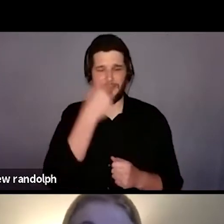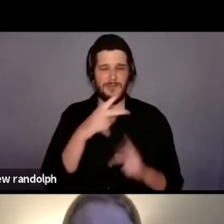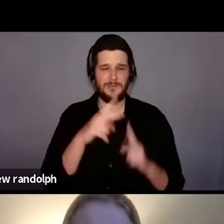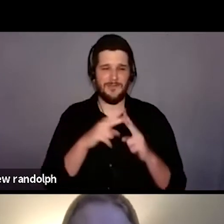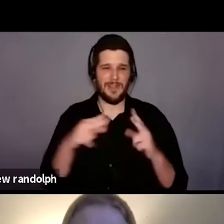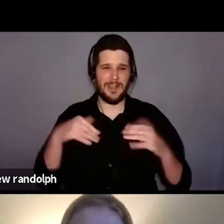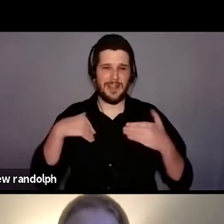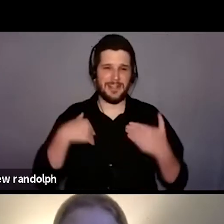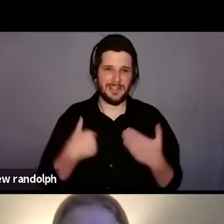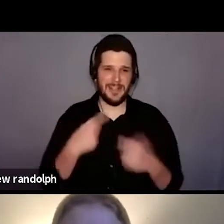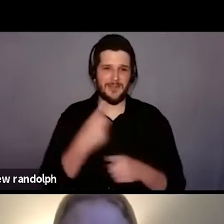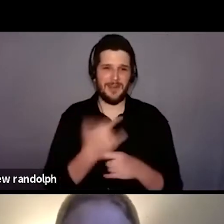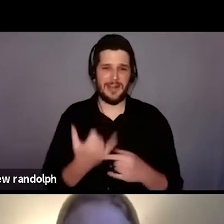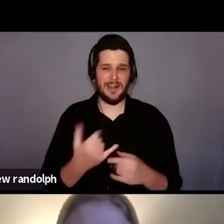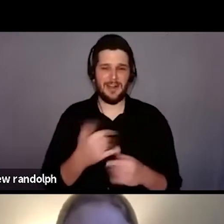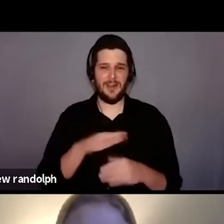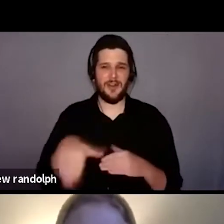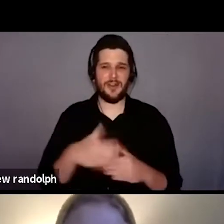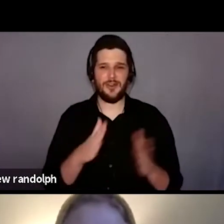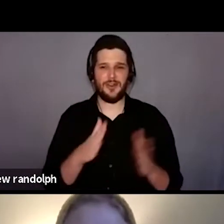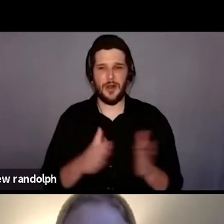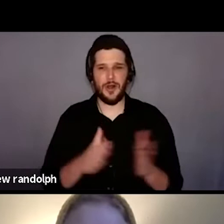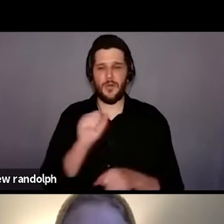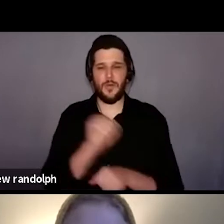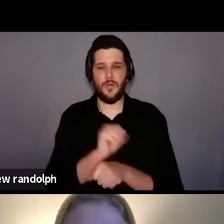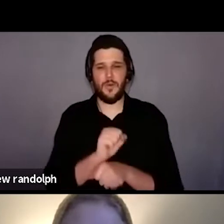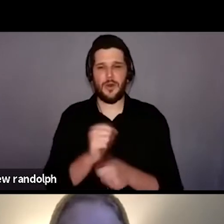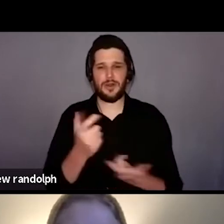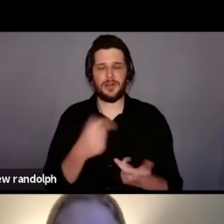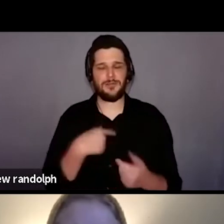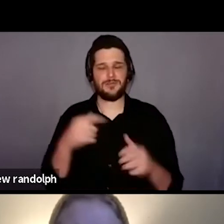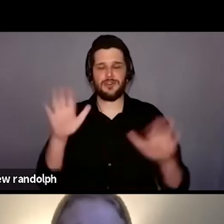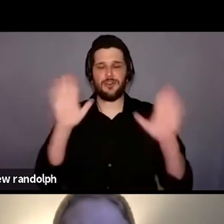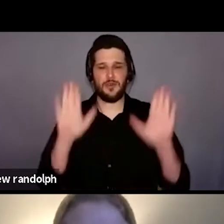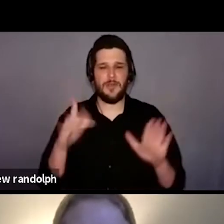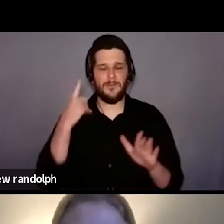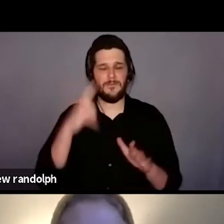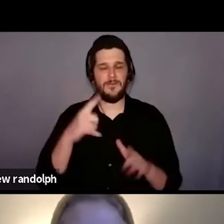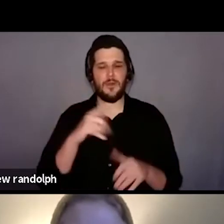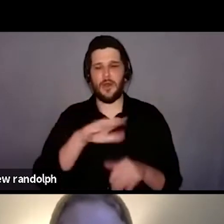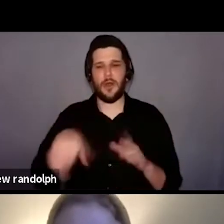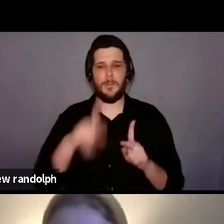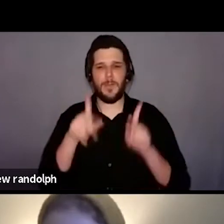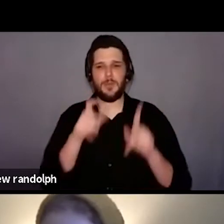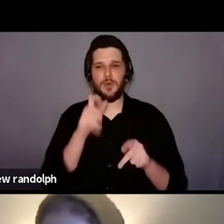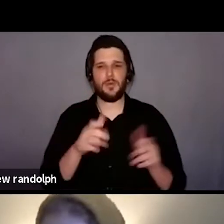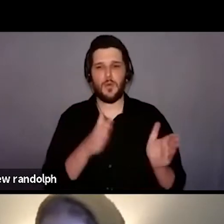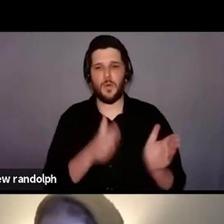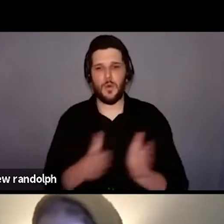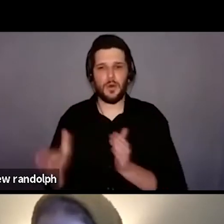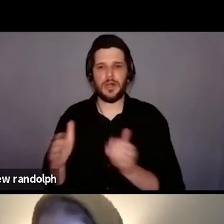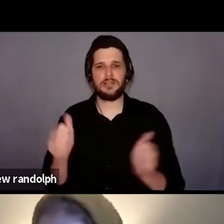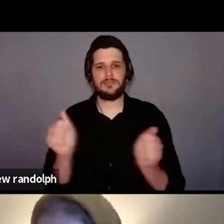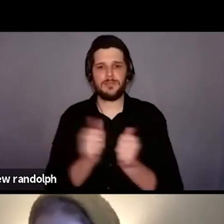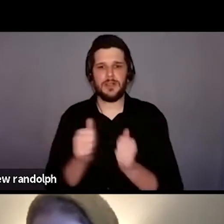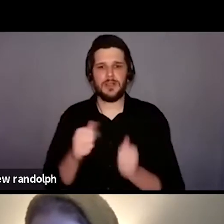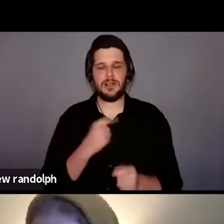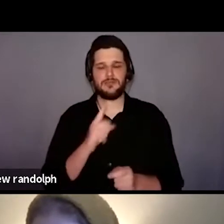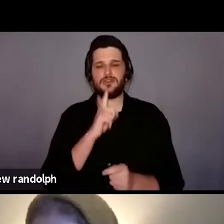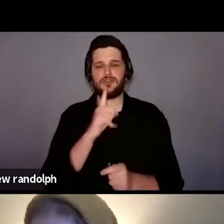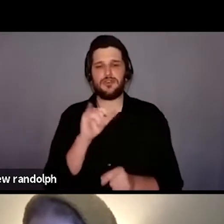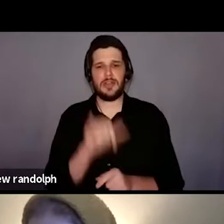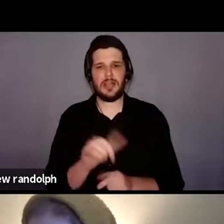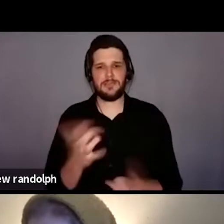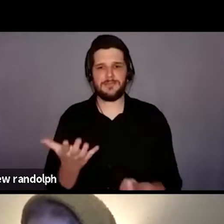after all of your organizing work on this, and I'm so grateful to everybody who's been doing this organizing work. And I'm sure that,